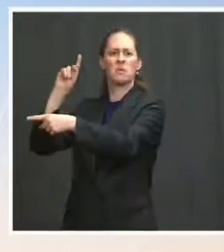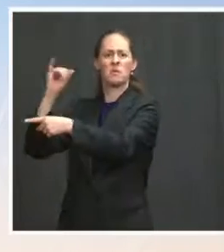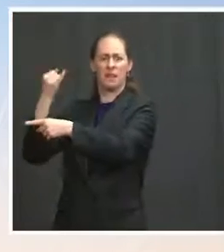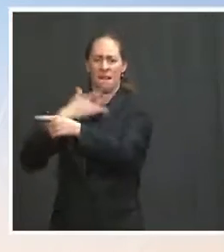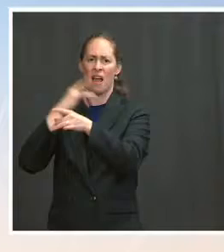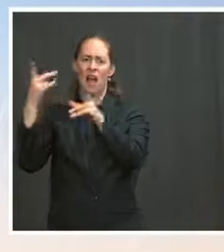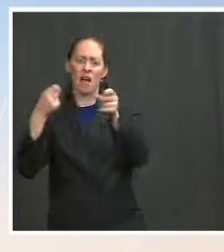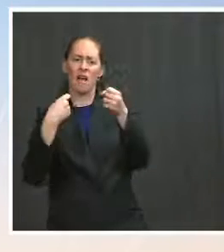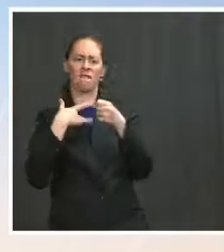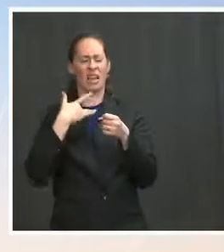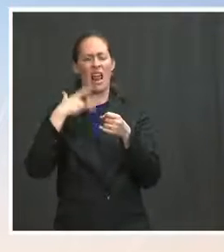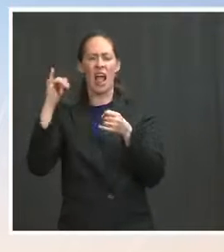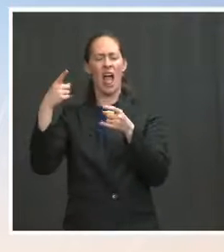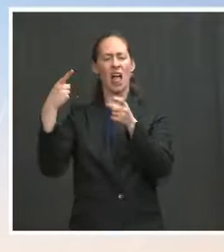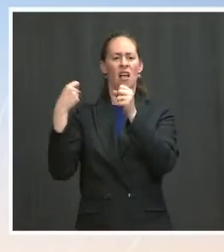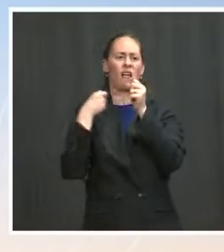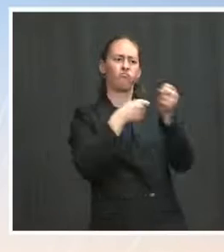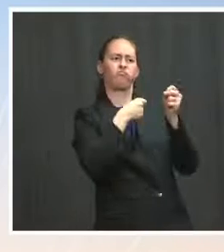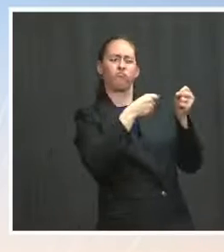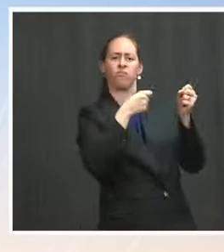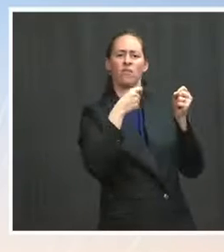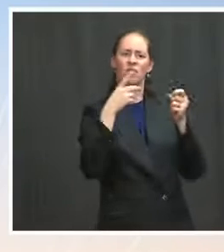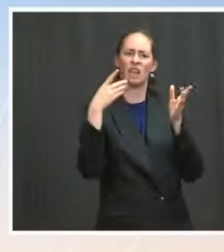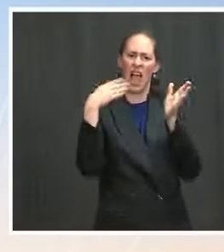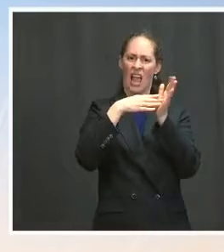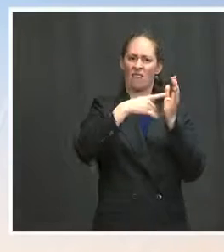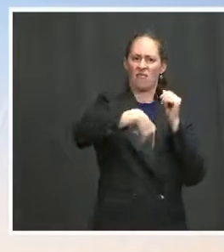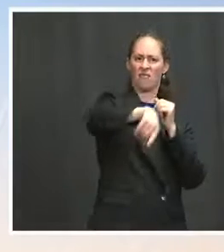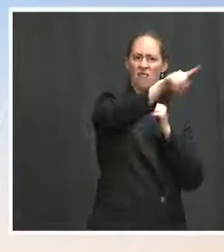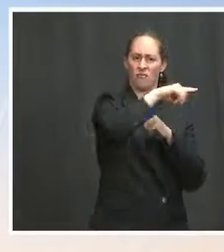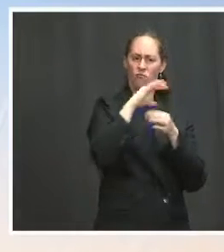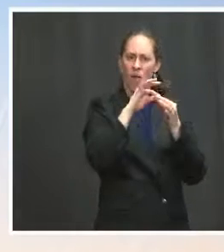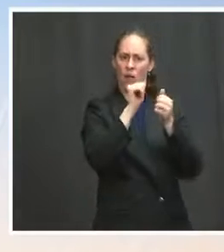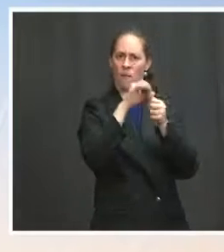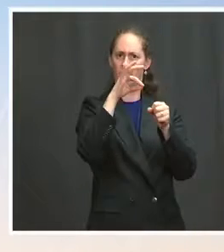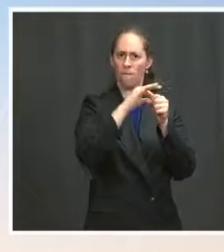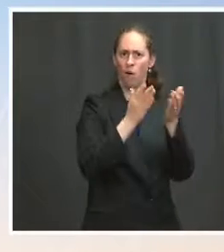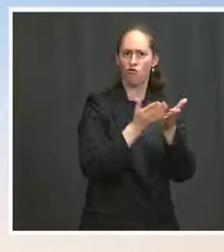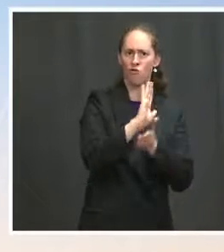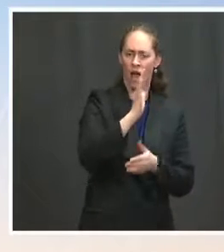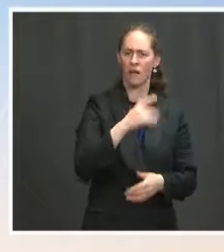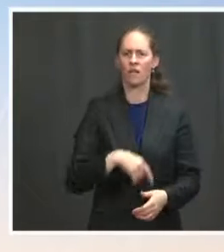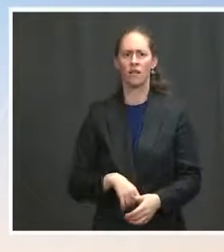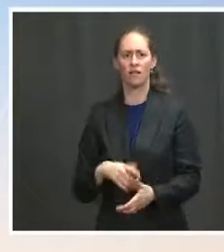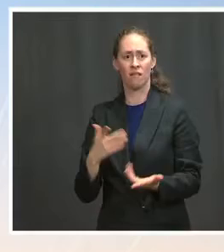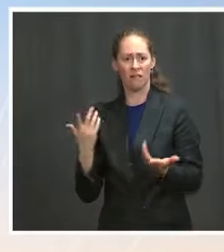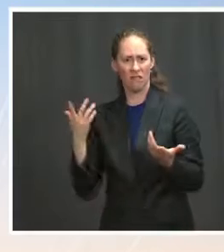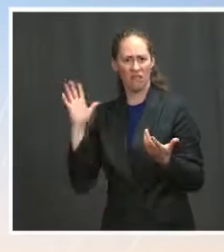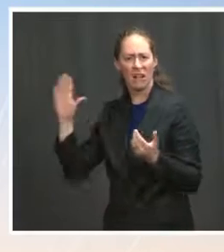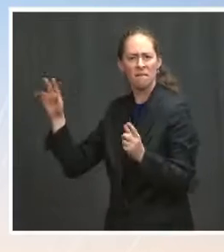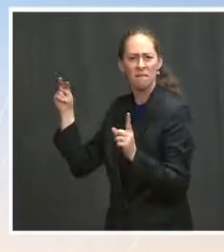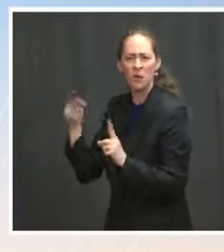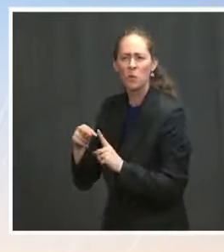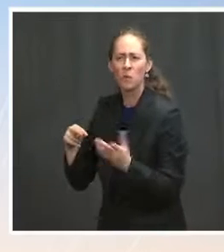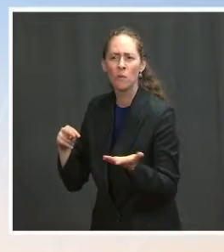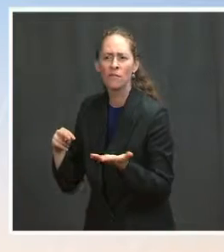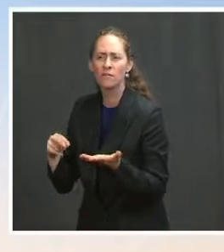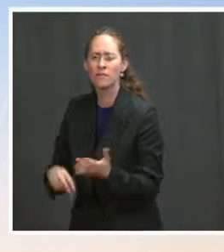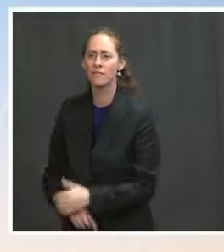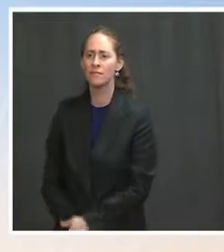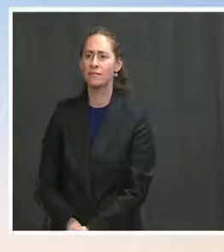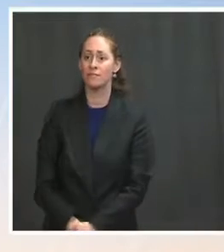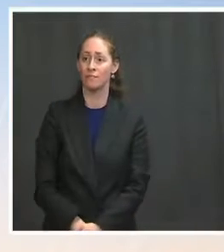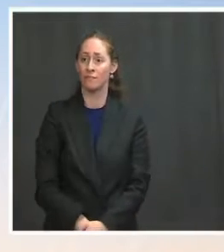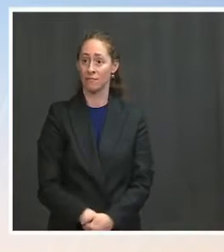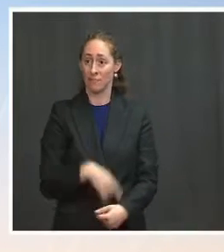would say if you have such a fear of making it easier and more accessible for people to vote, then I would ask you what you're so afraid of. Does